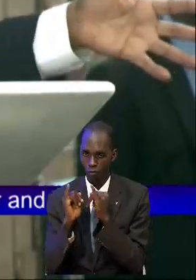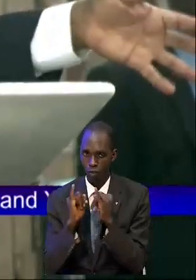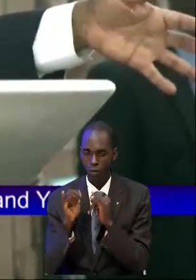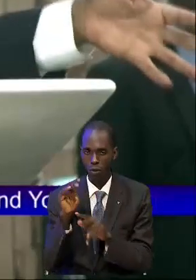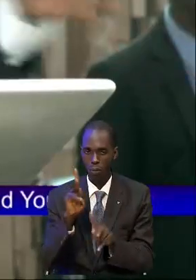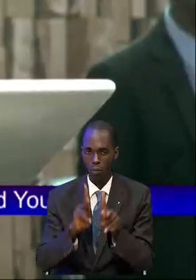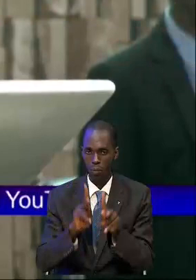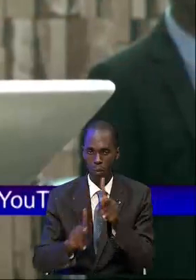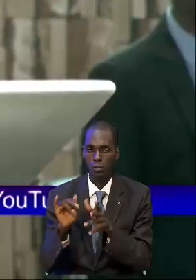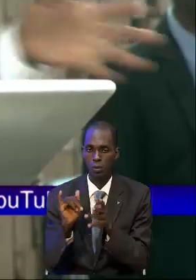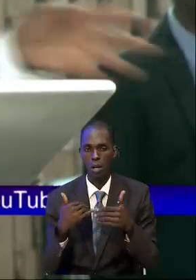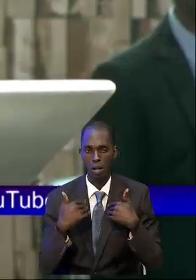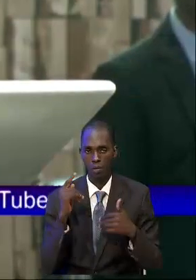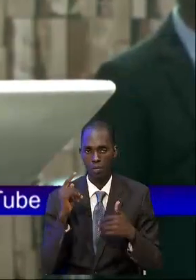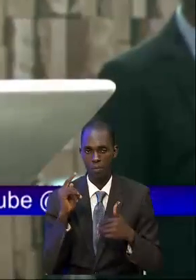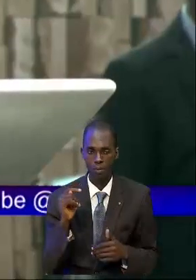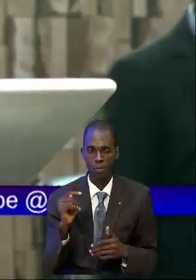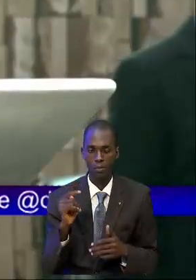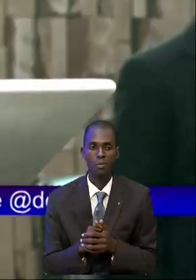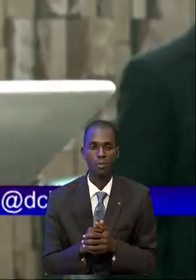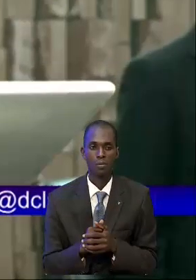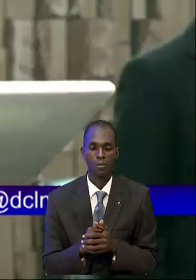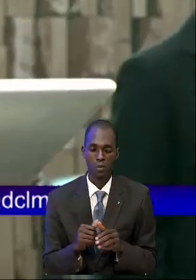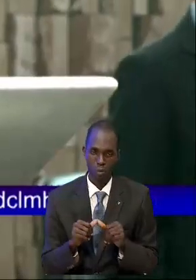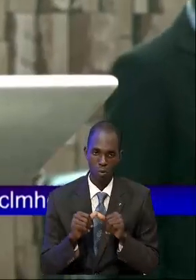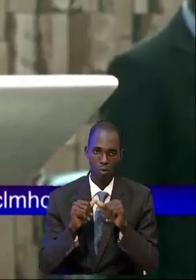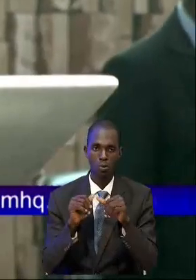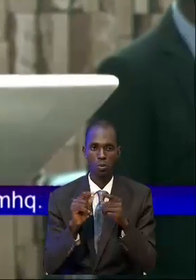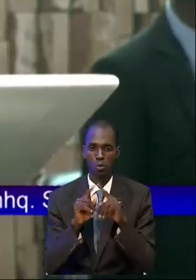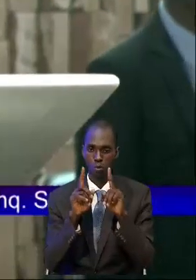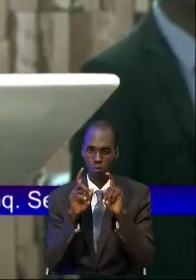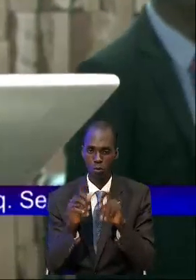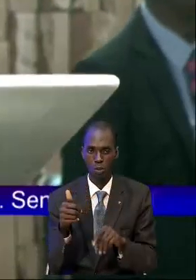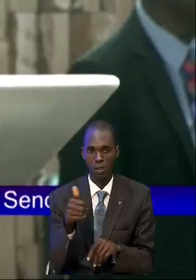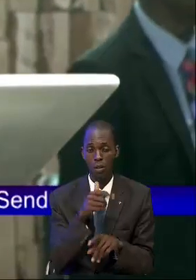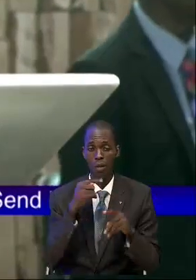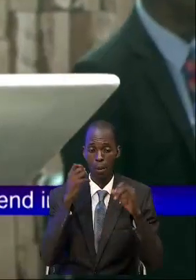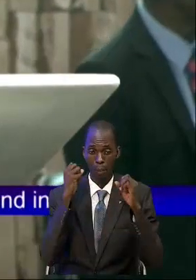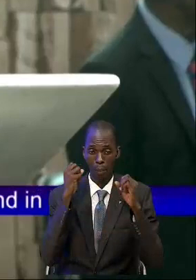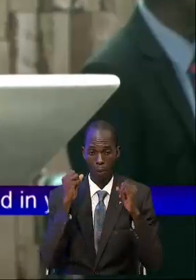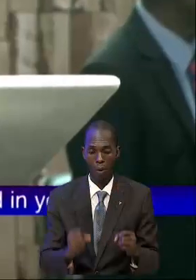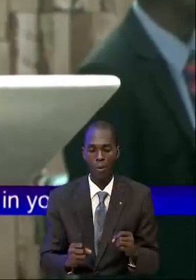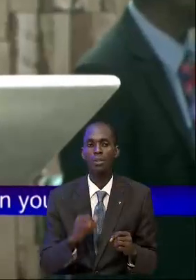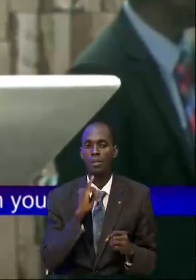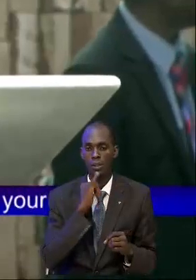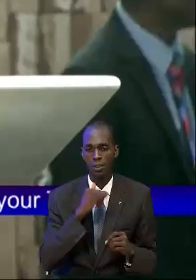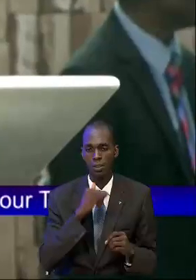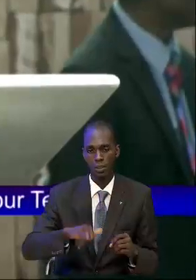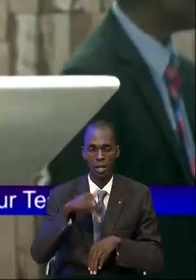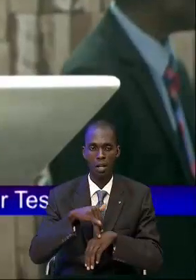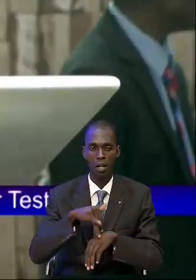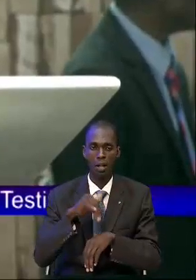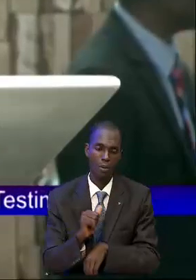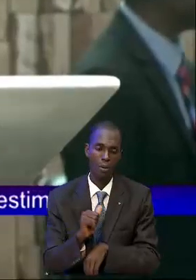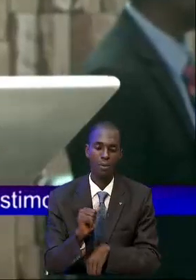interview many, many people that are here already in all seats. Keep checking yourself.